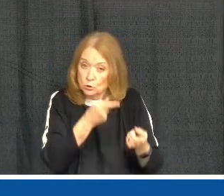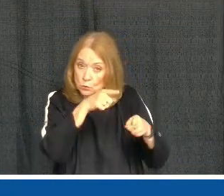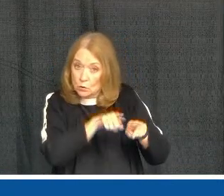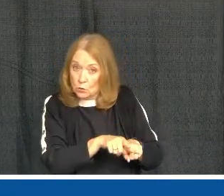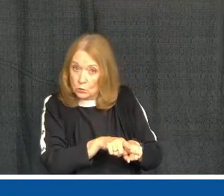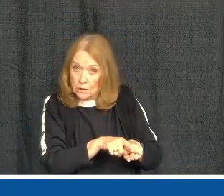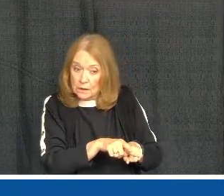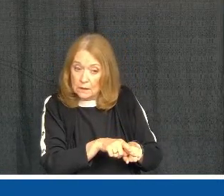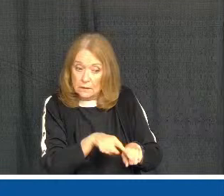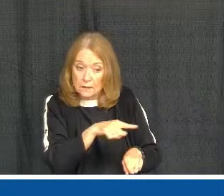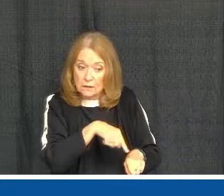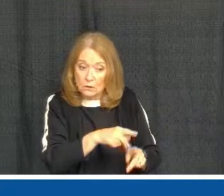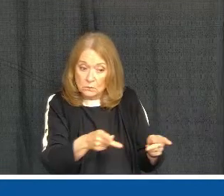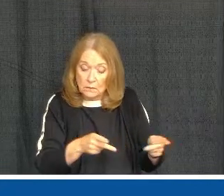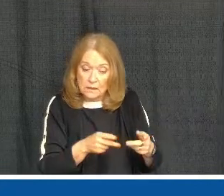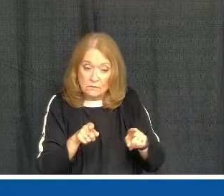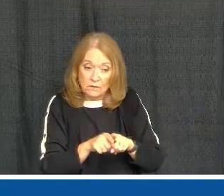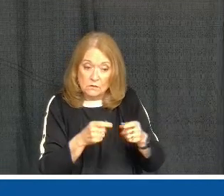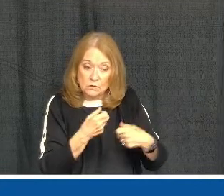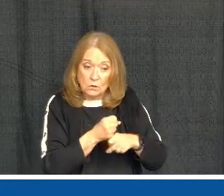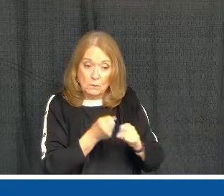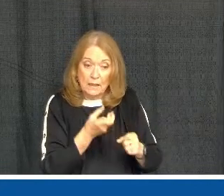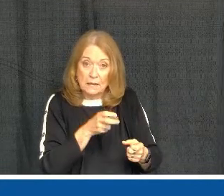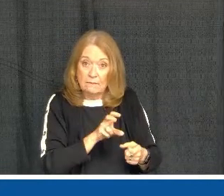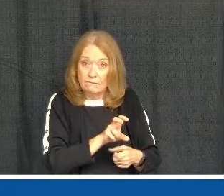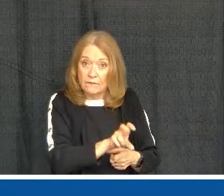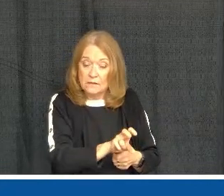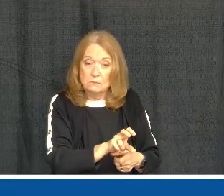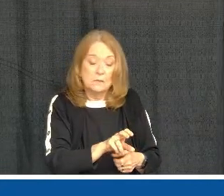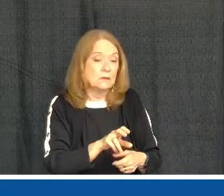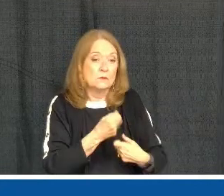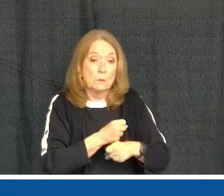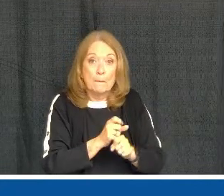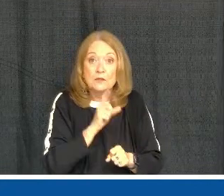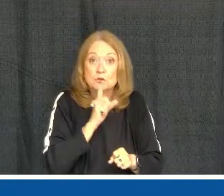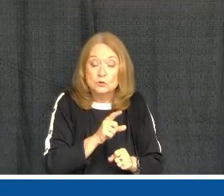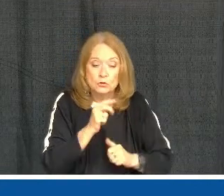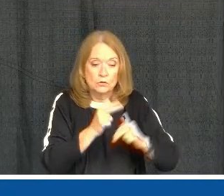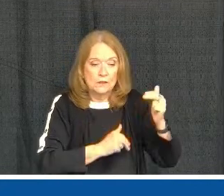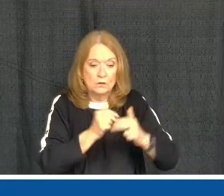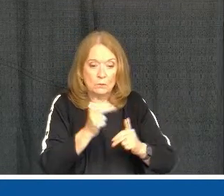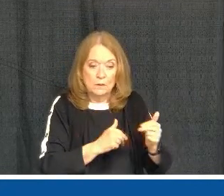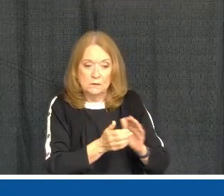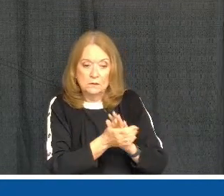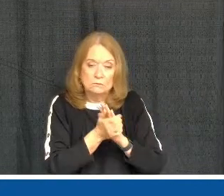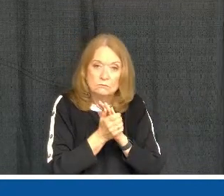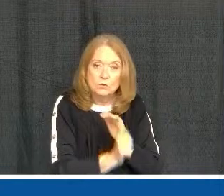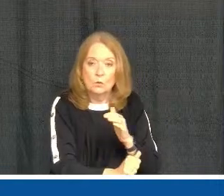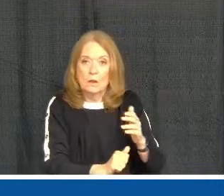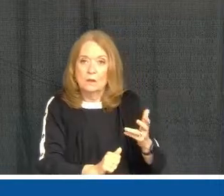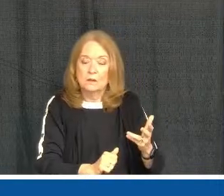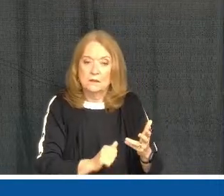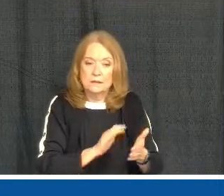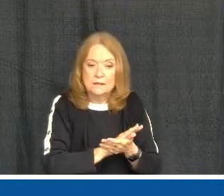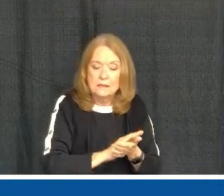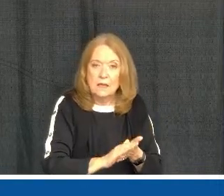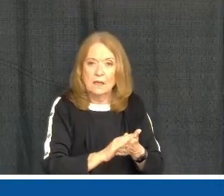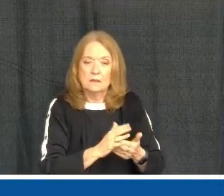that those places have also made an investment in ensuring that they are building quality and nice